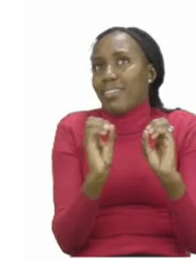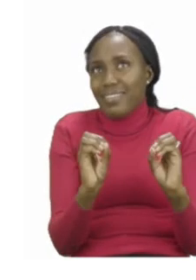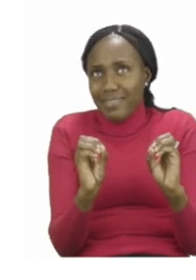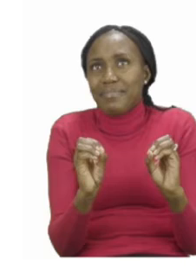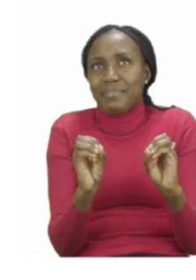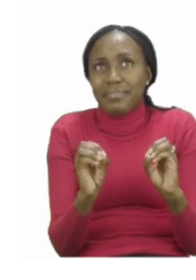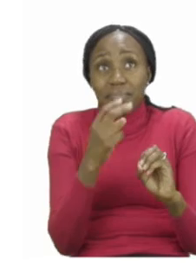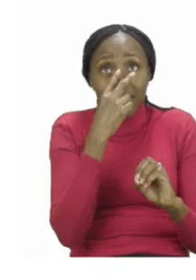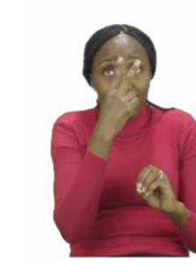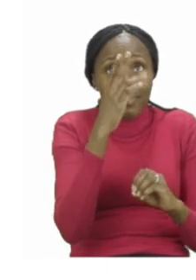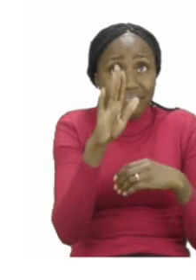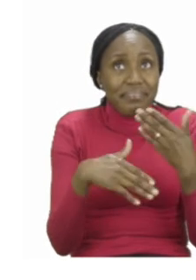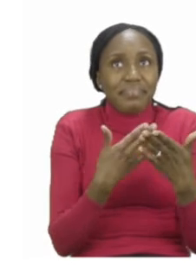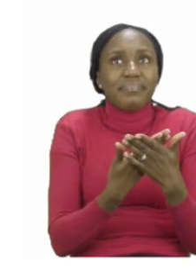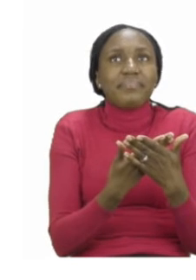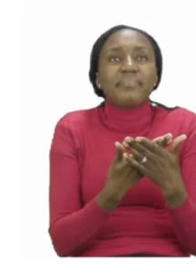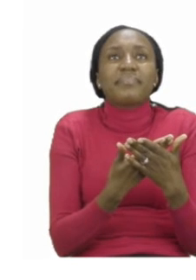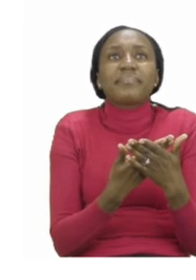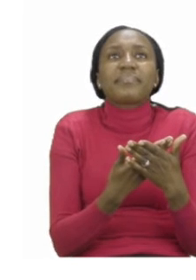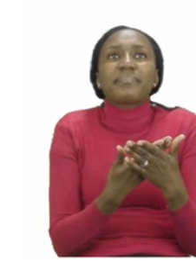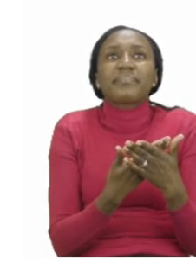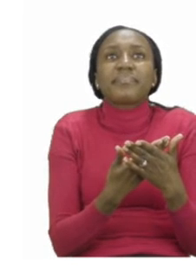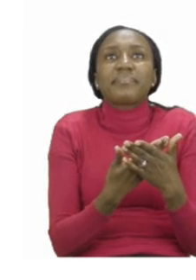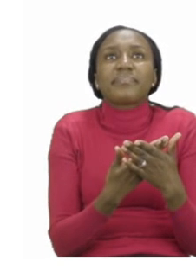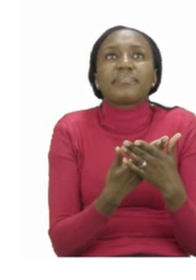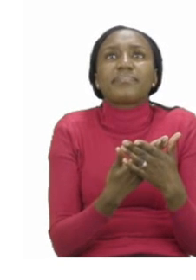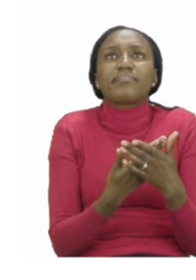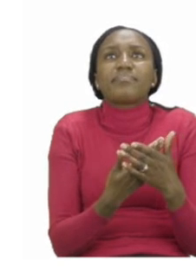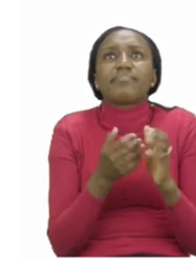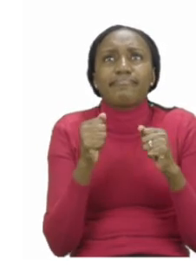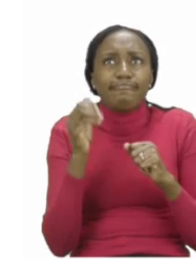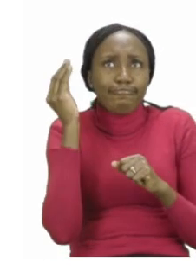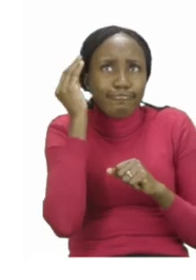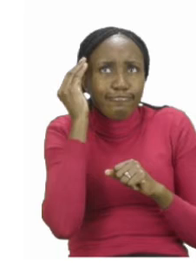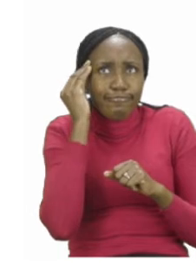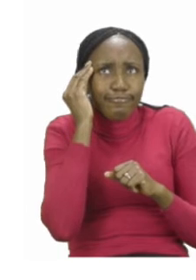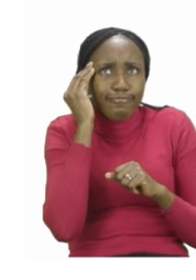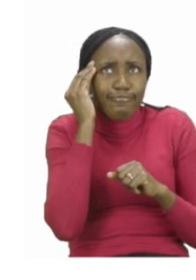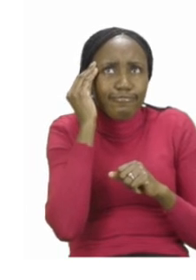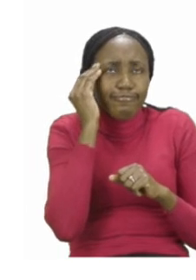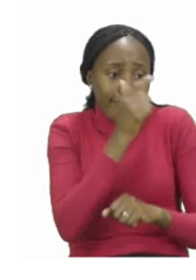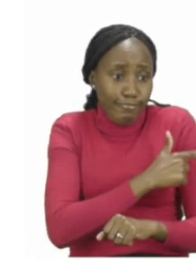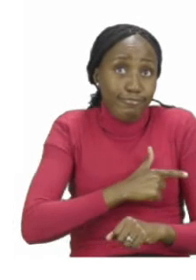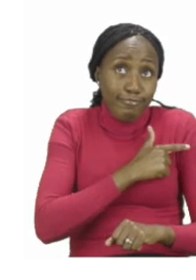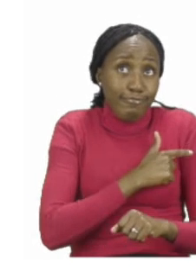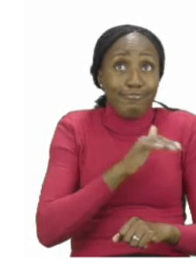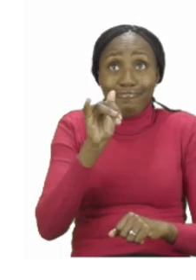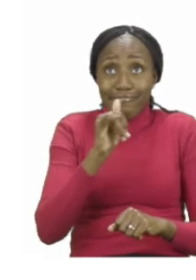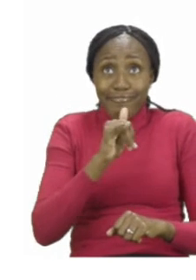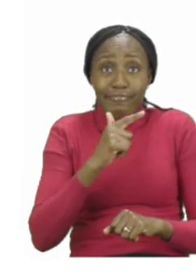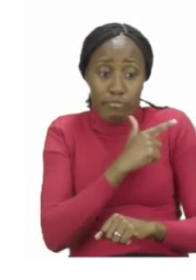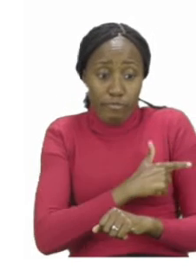have a look at the pictures, we have to be able to identify or